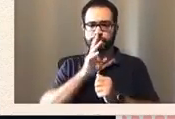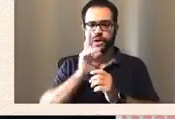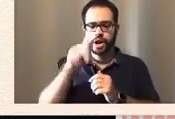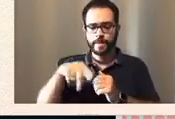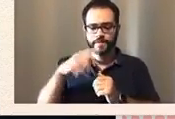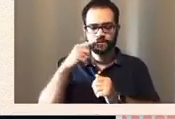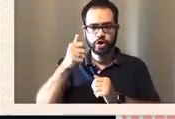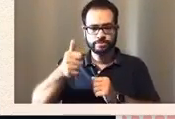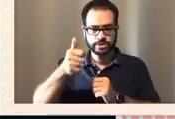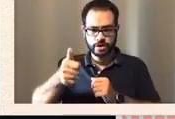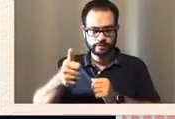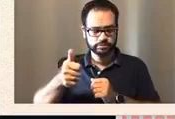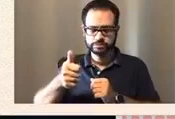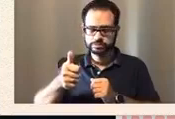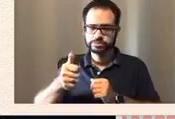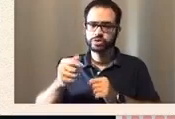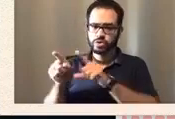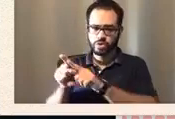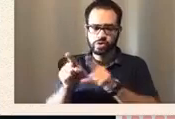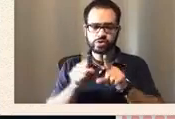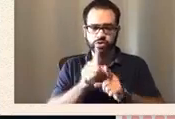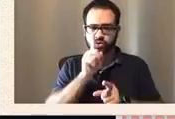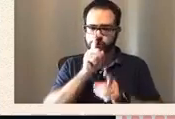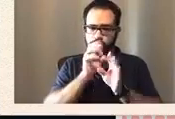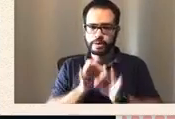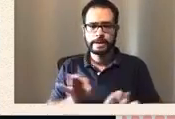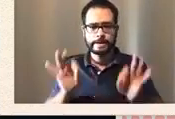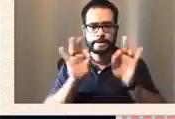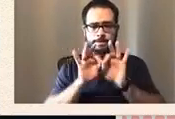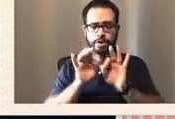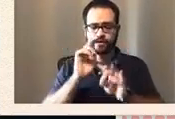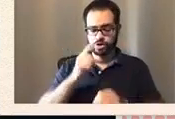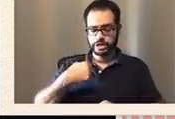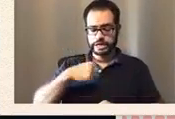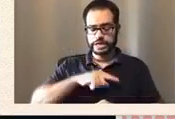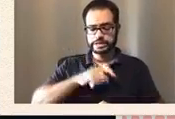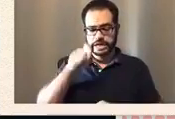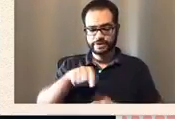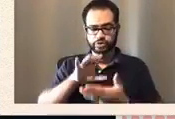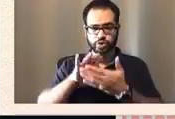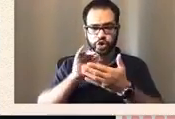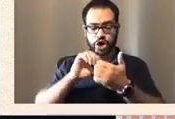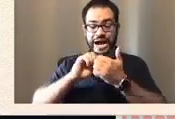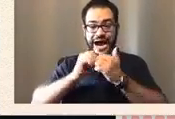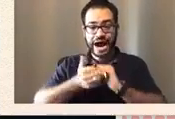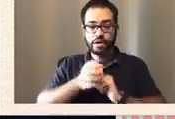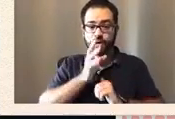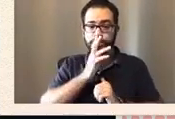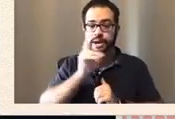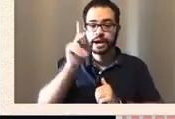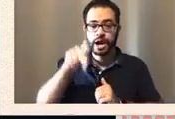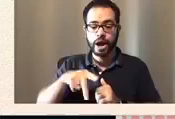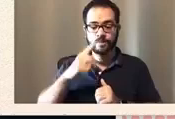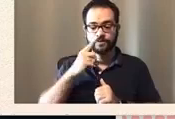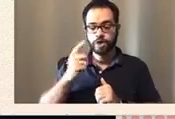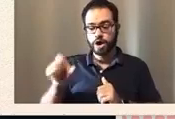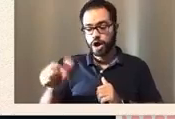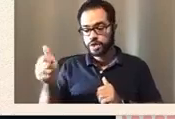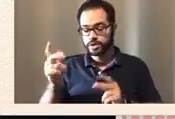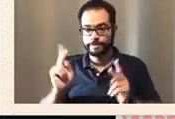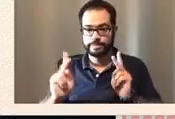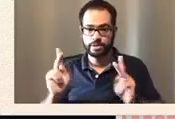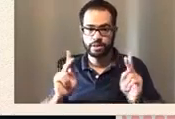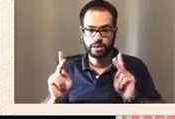it's also important for us to learn how to speak up for others as